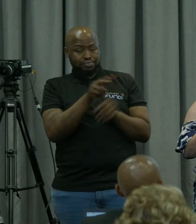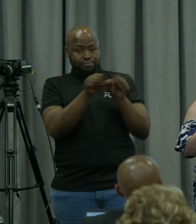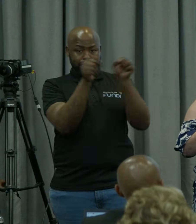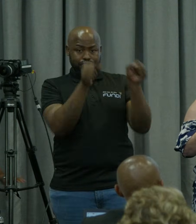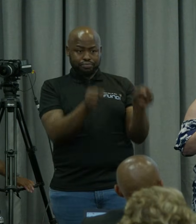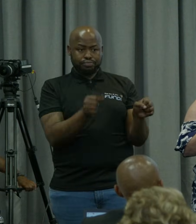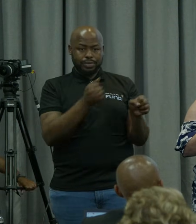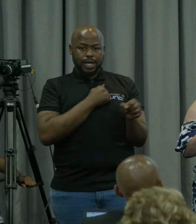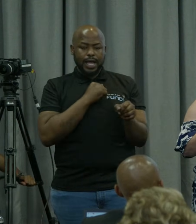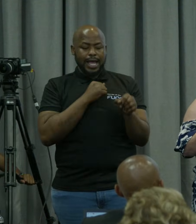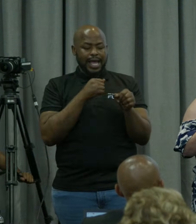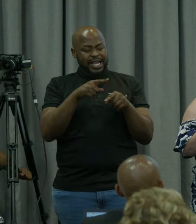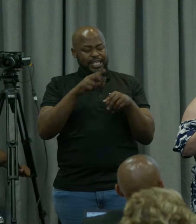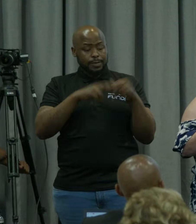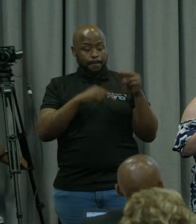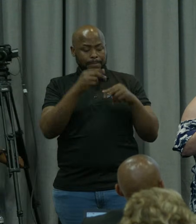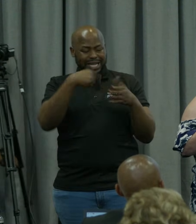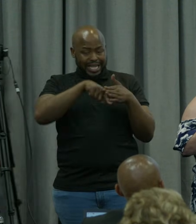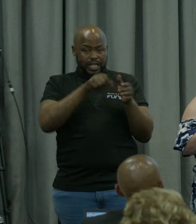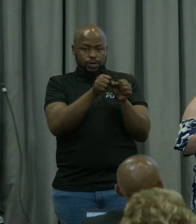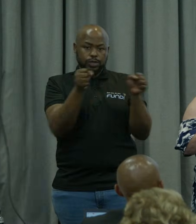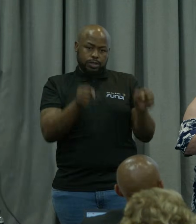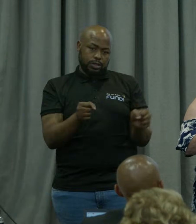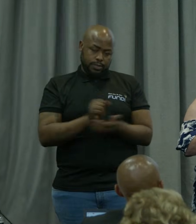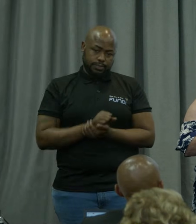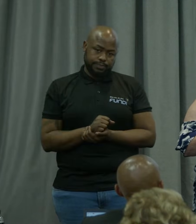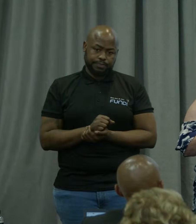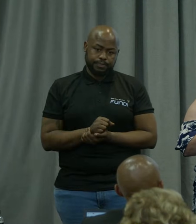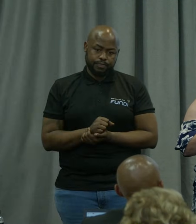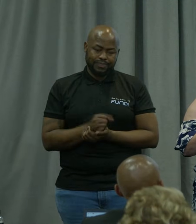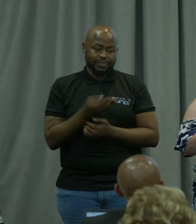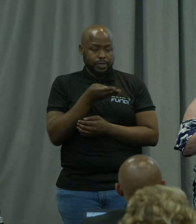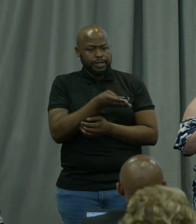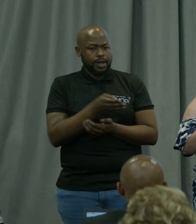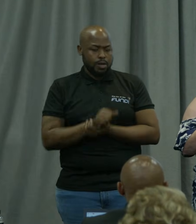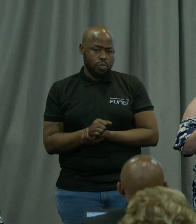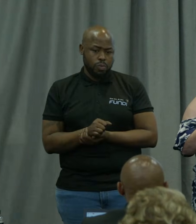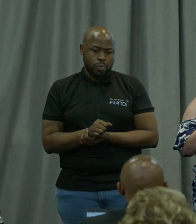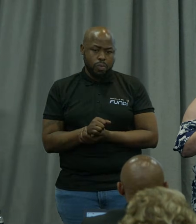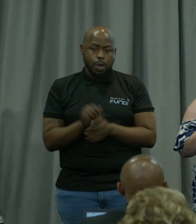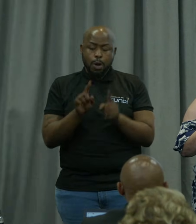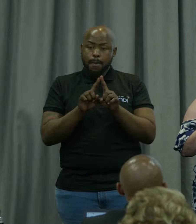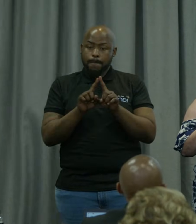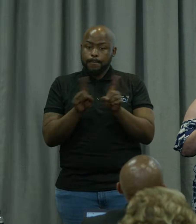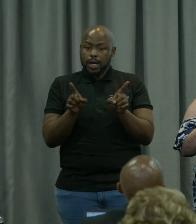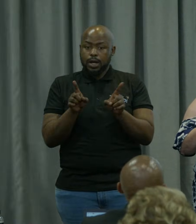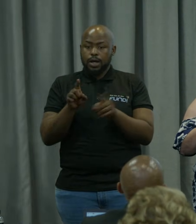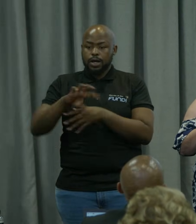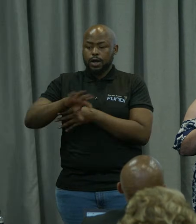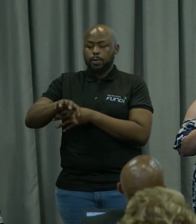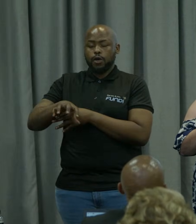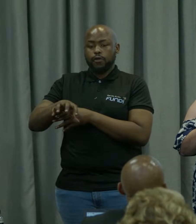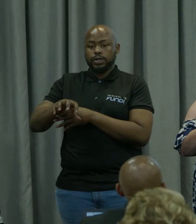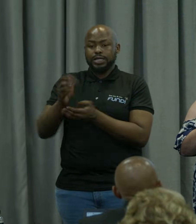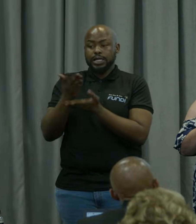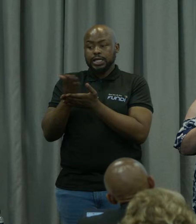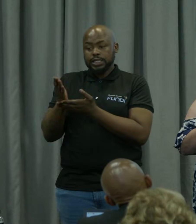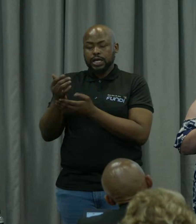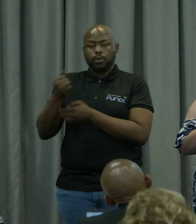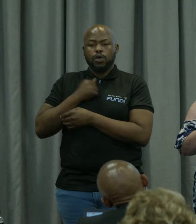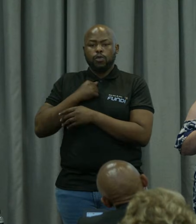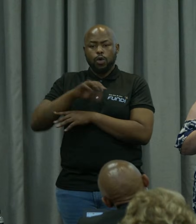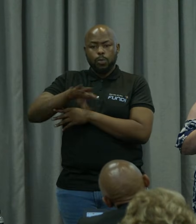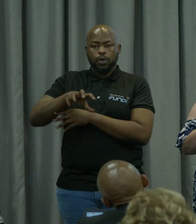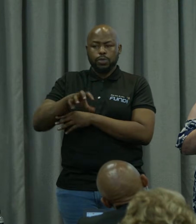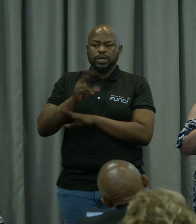redress is built into the model. It is there. But the provinces, some of our provinces, are not